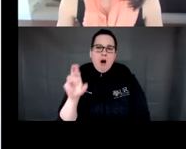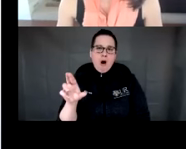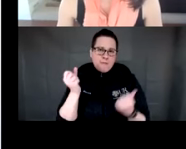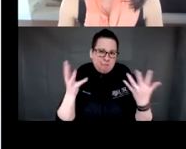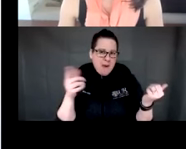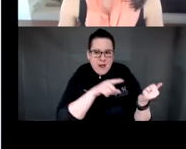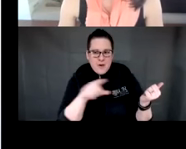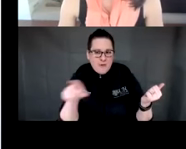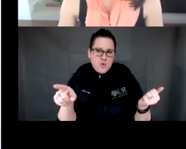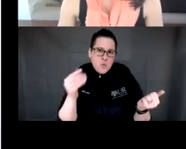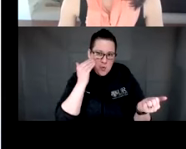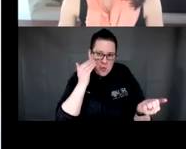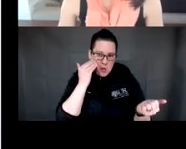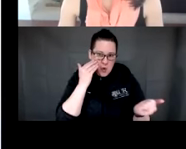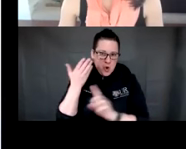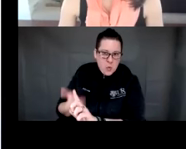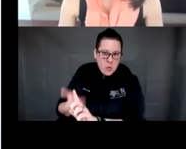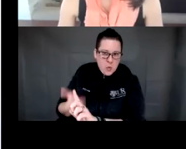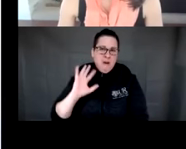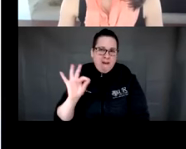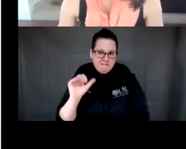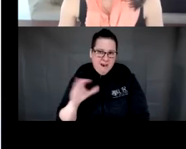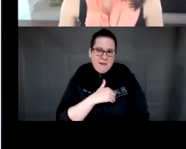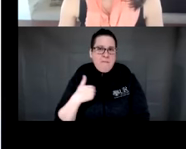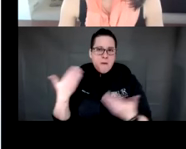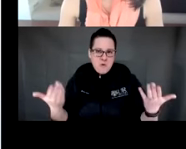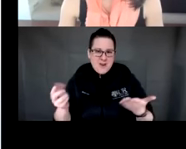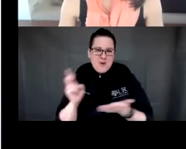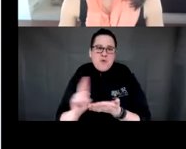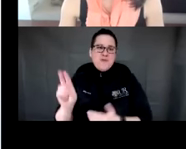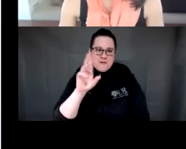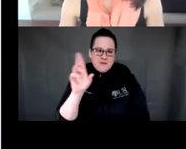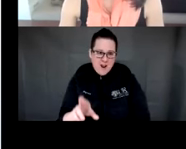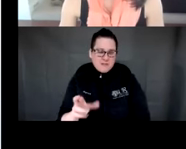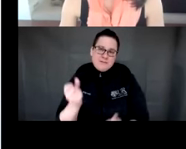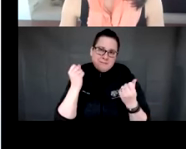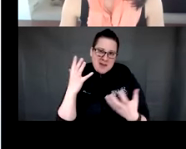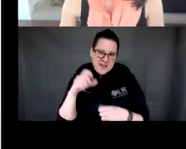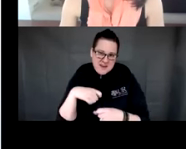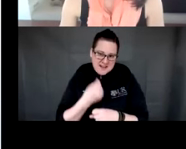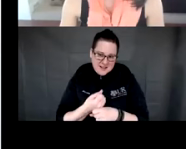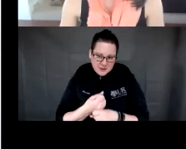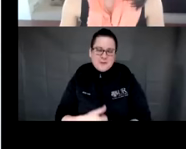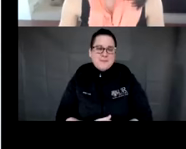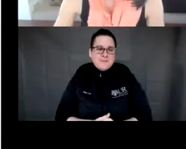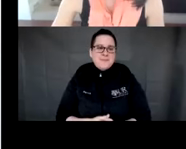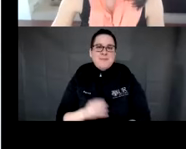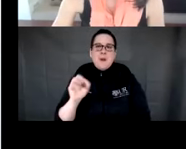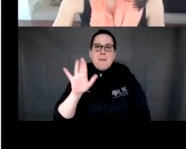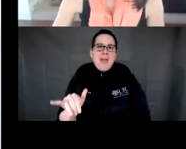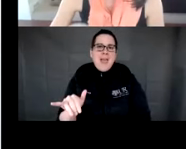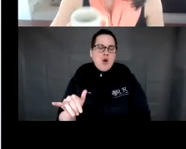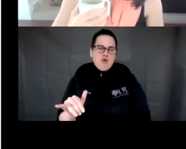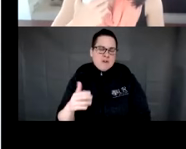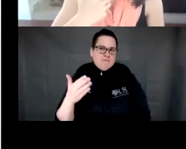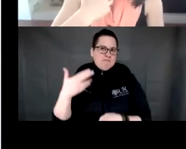you whom knew her. She was a faculty member here at the University of Rochester for many years. And Mary was internationally